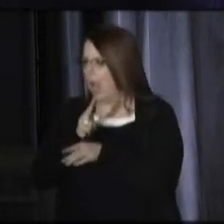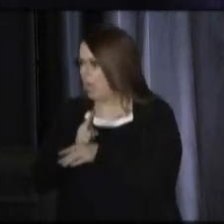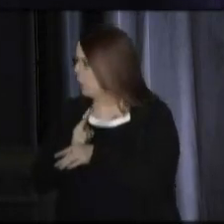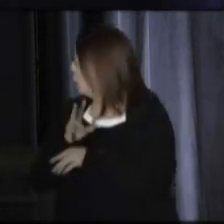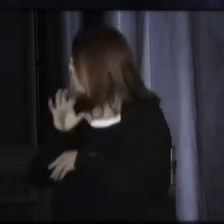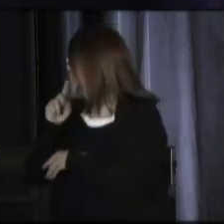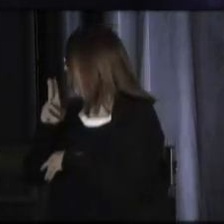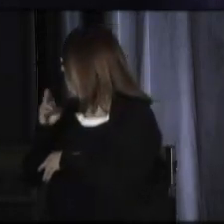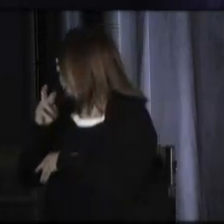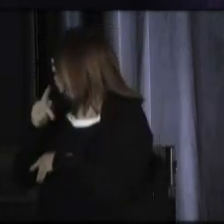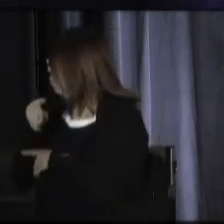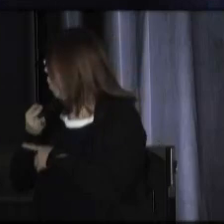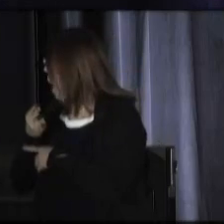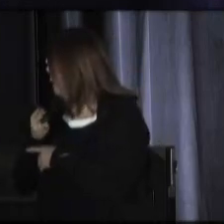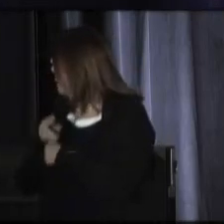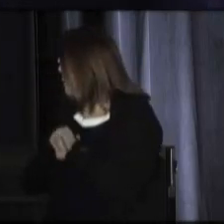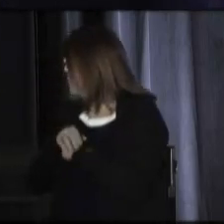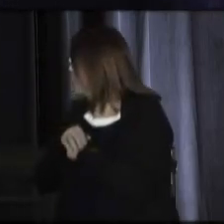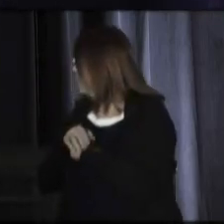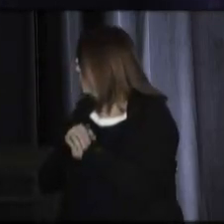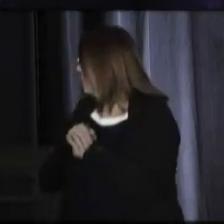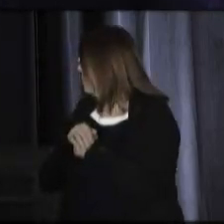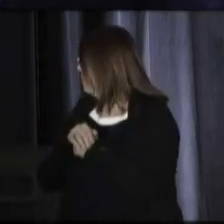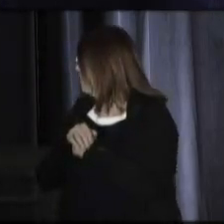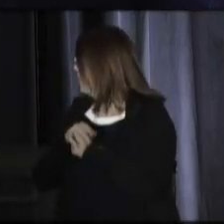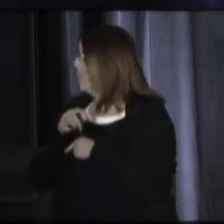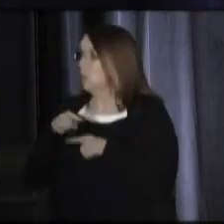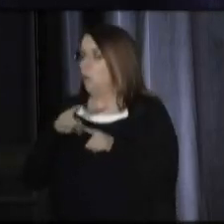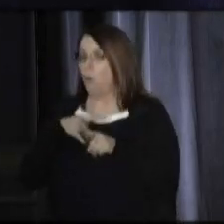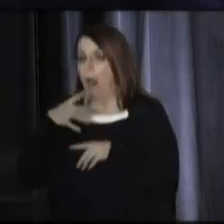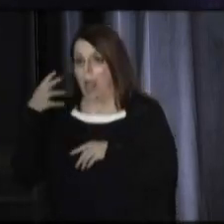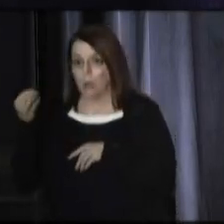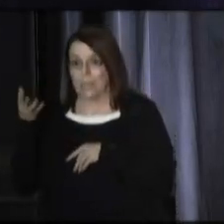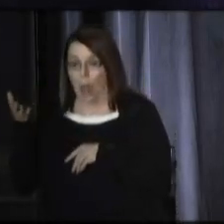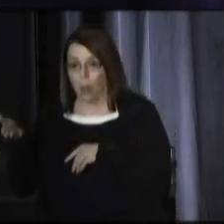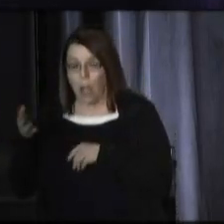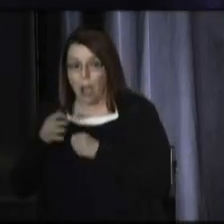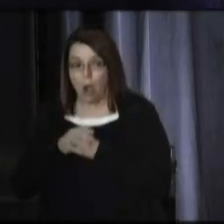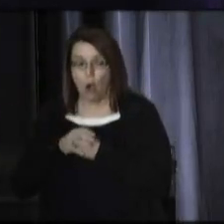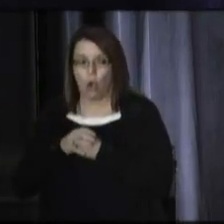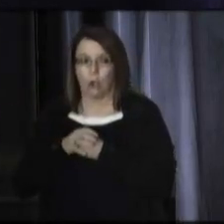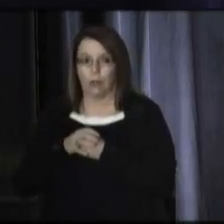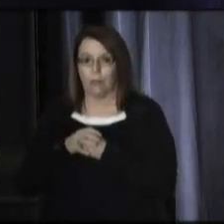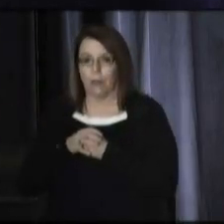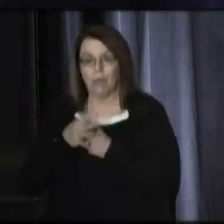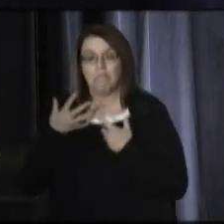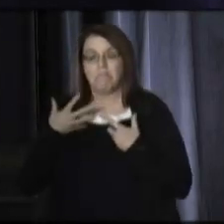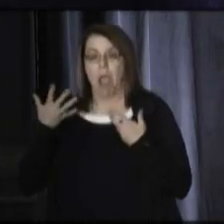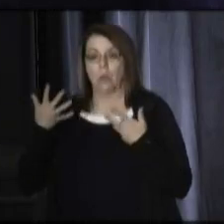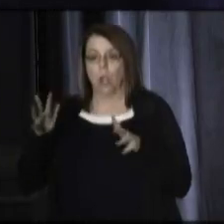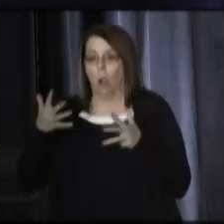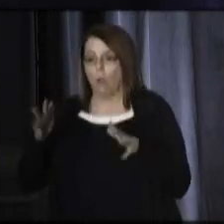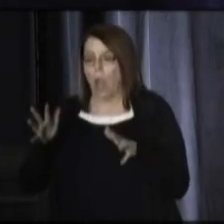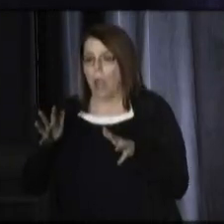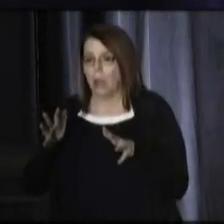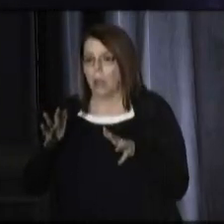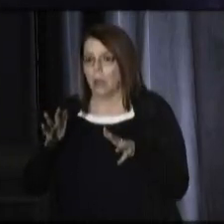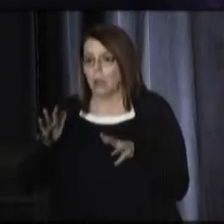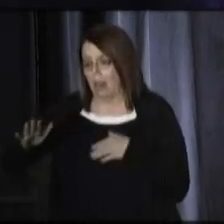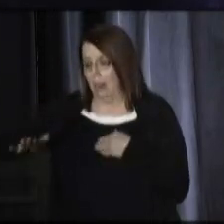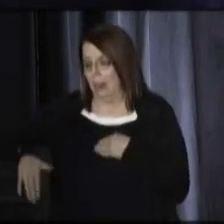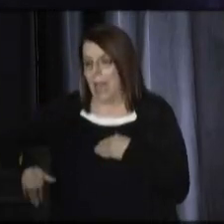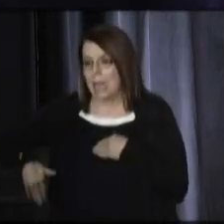Electric Literature asked a bunch of Asian American writers to talk a little bit about the first book by